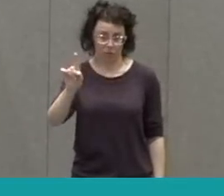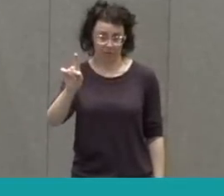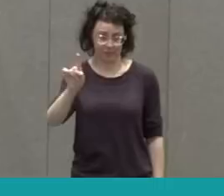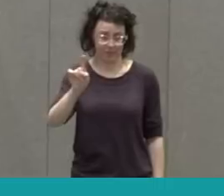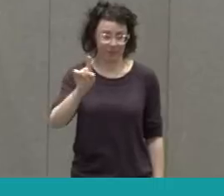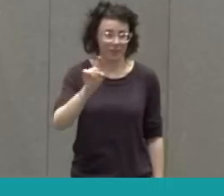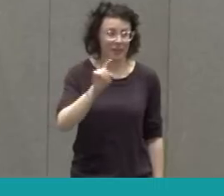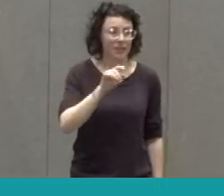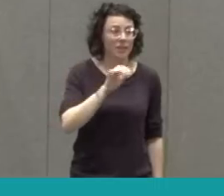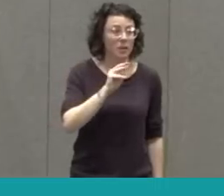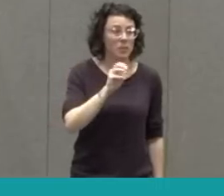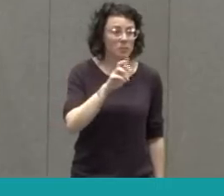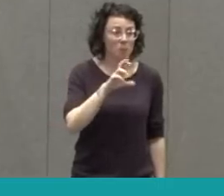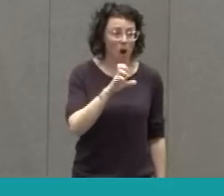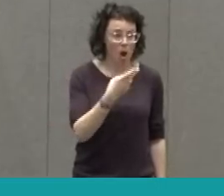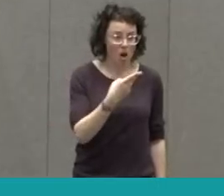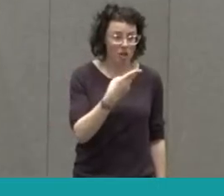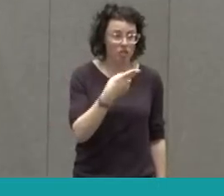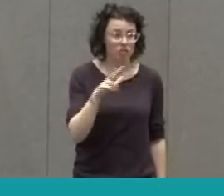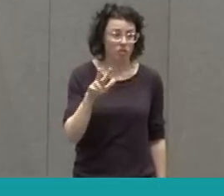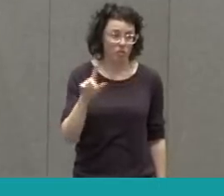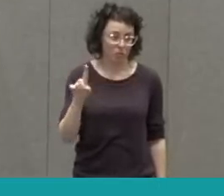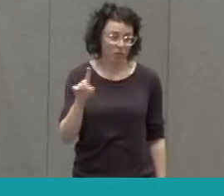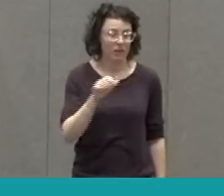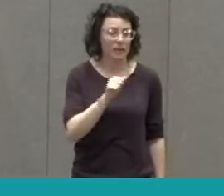has 30, May